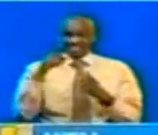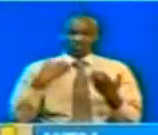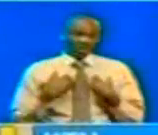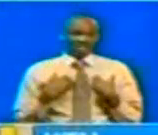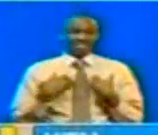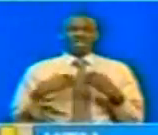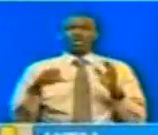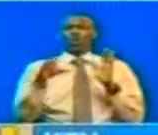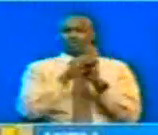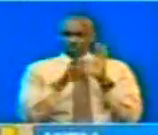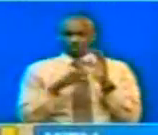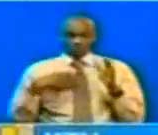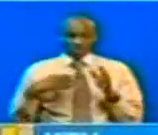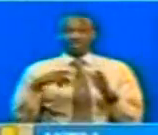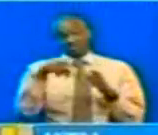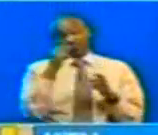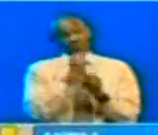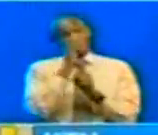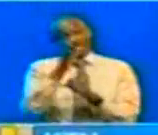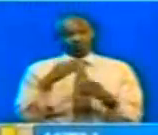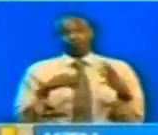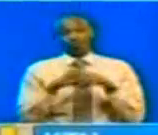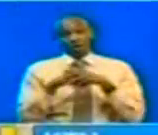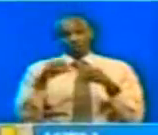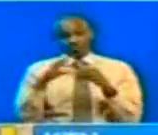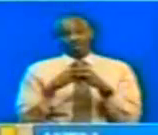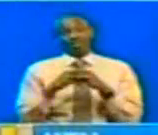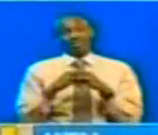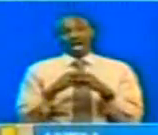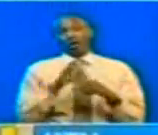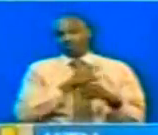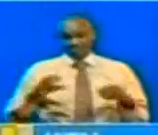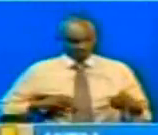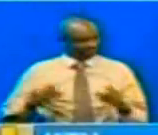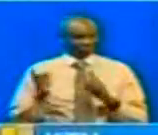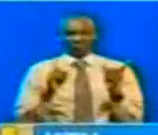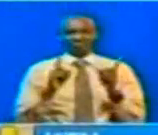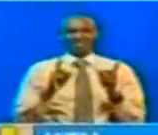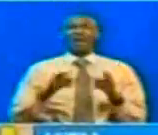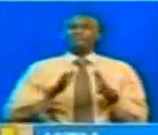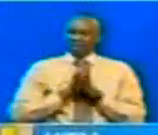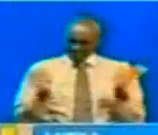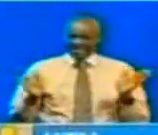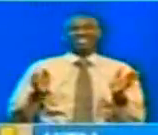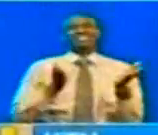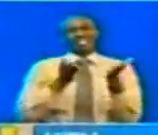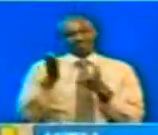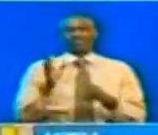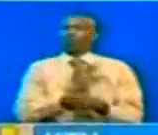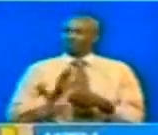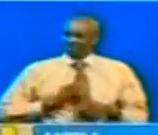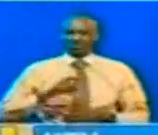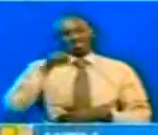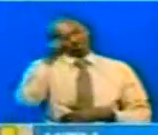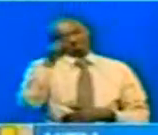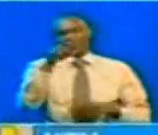constitutional to form a health service commission because there already exists a public service commission that encompasses all